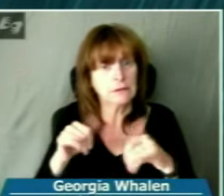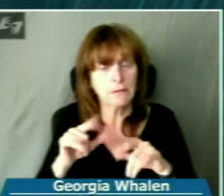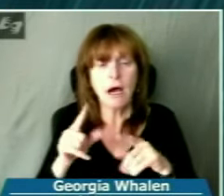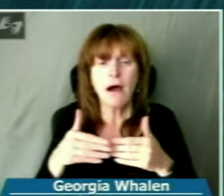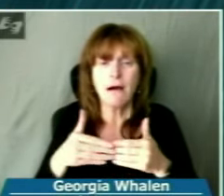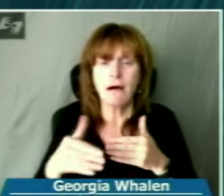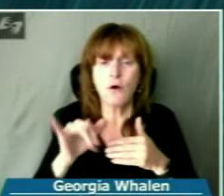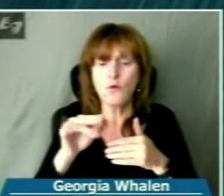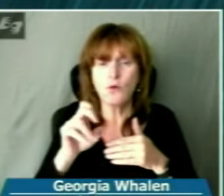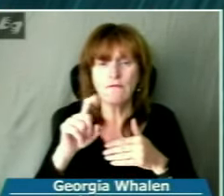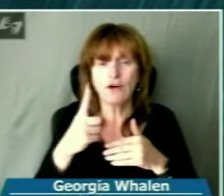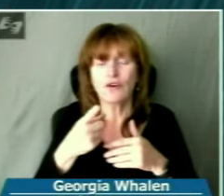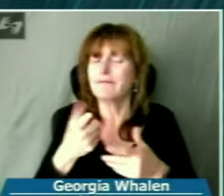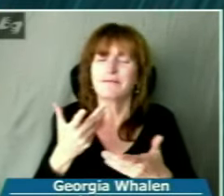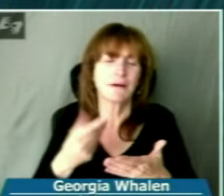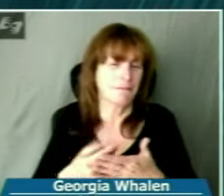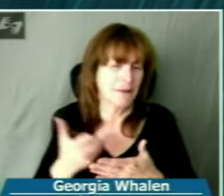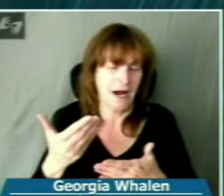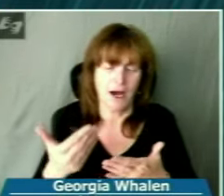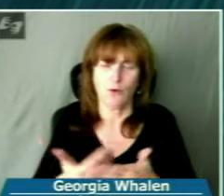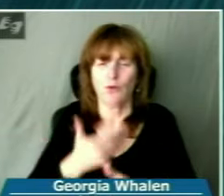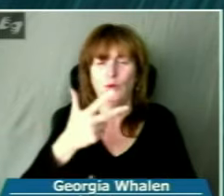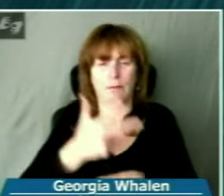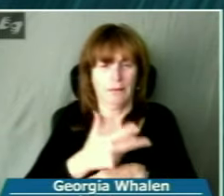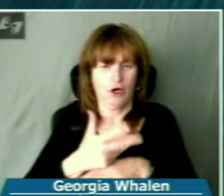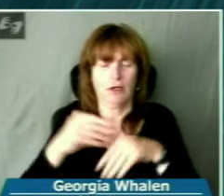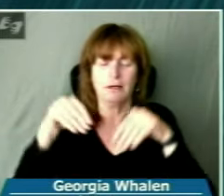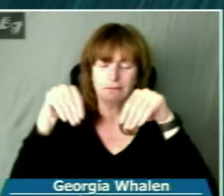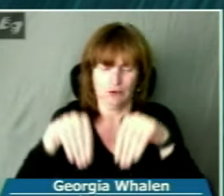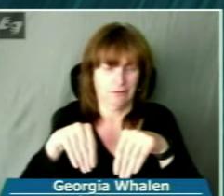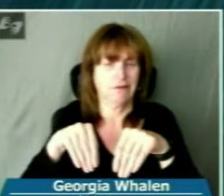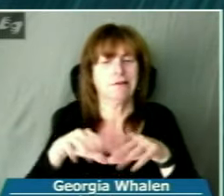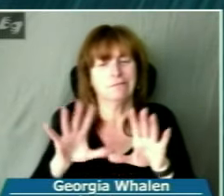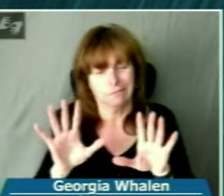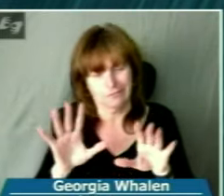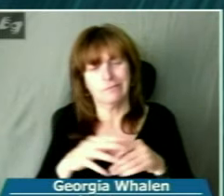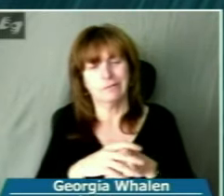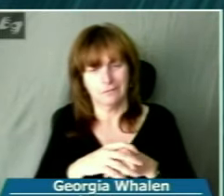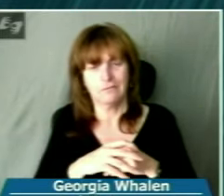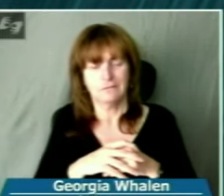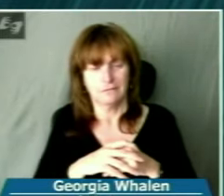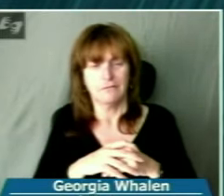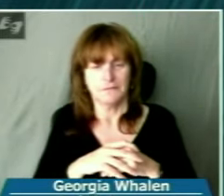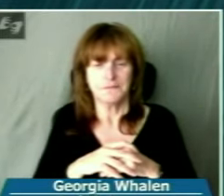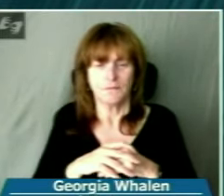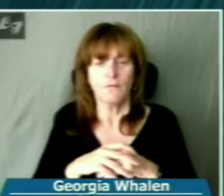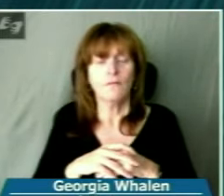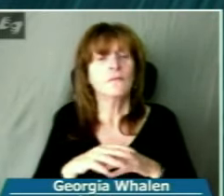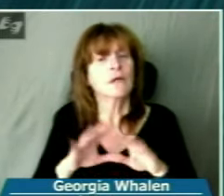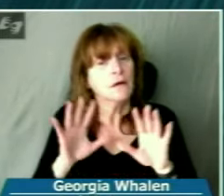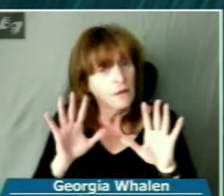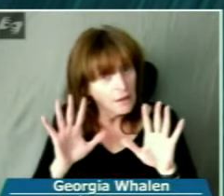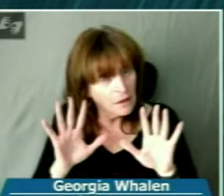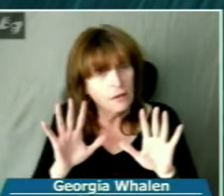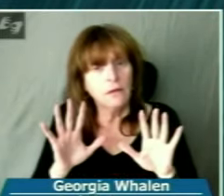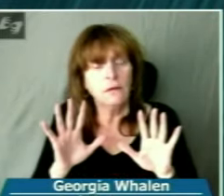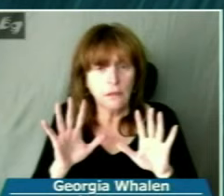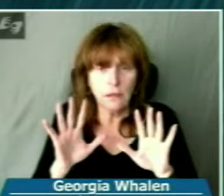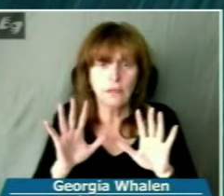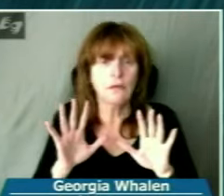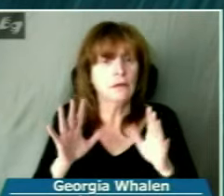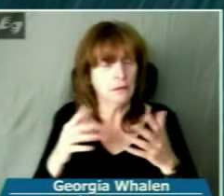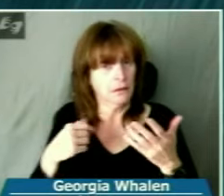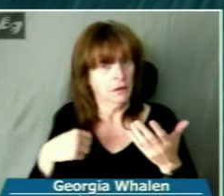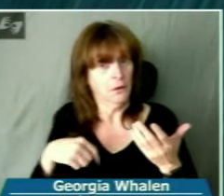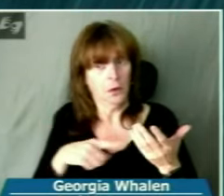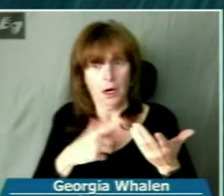So those old parking permits will not be valid for the month of June. So again, we took the action